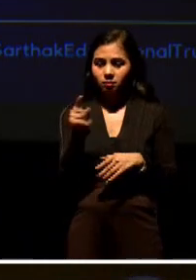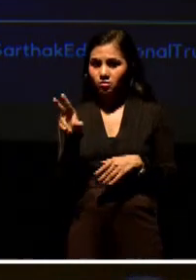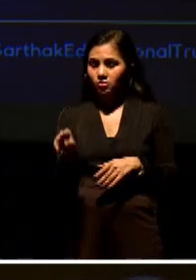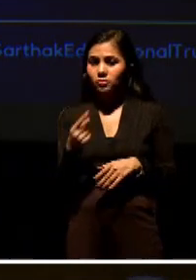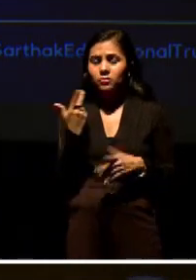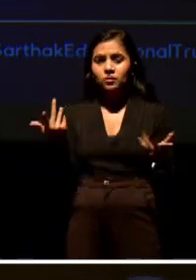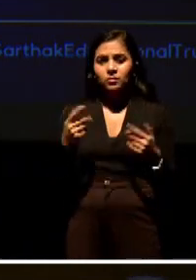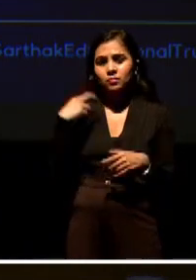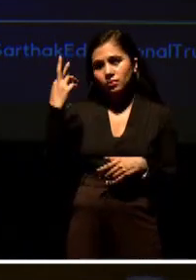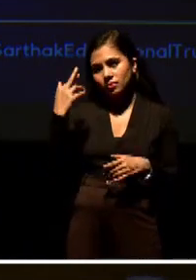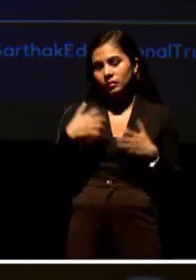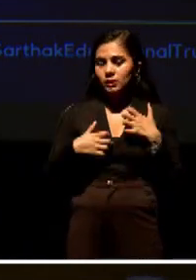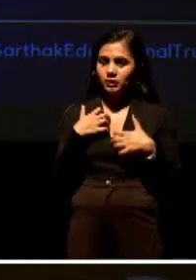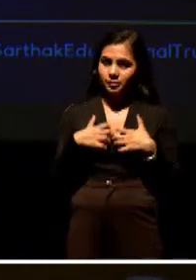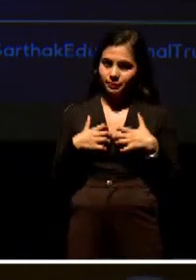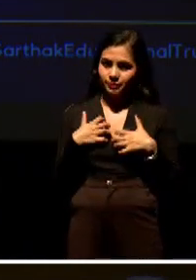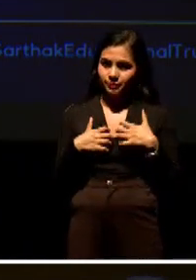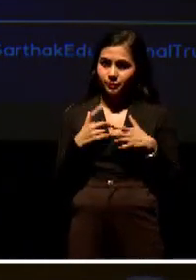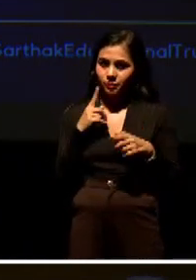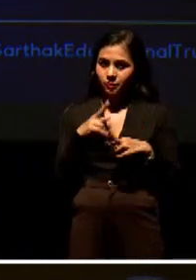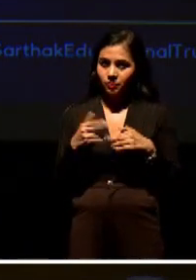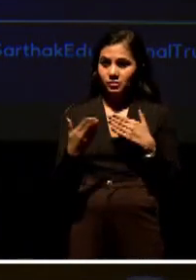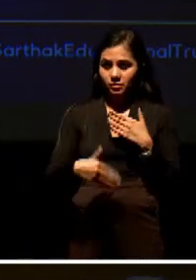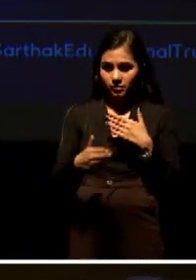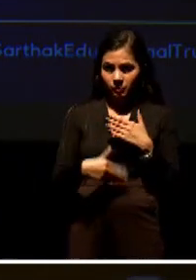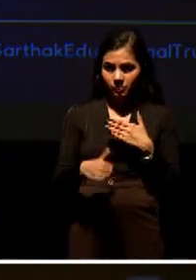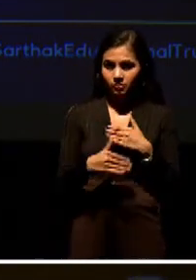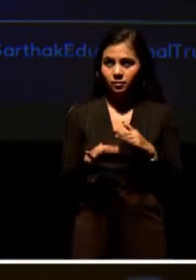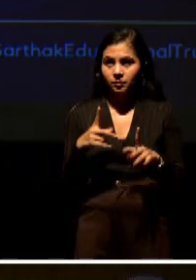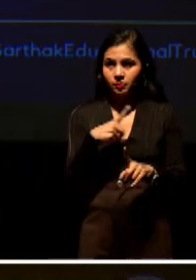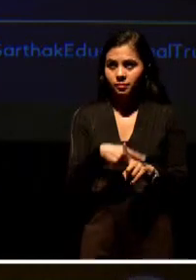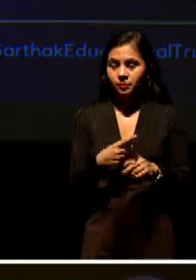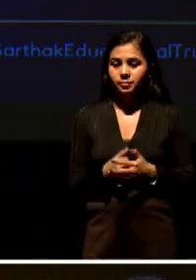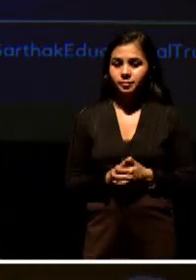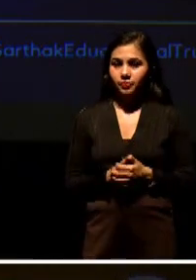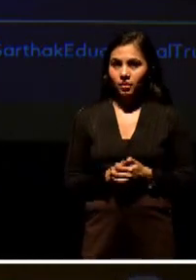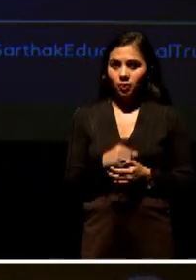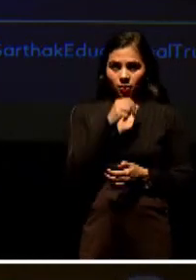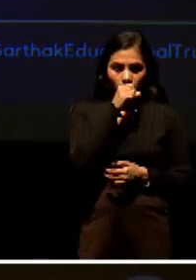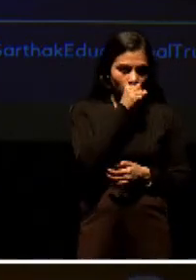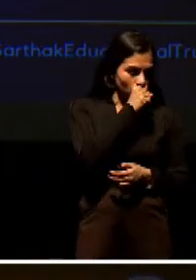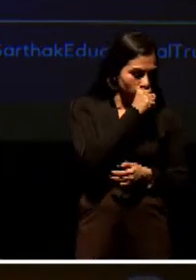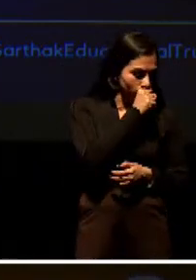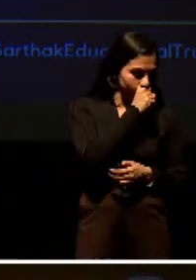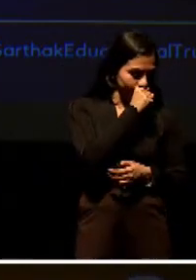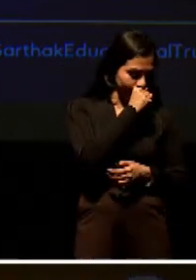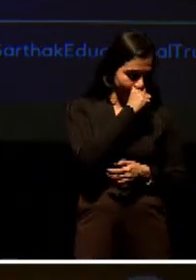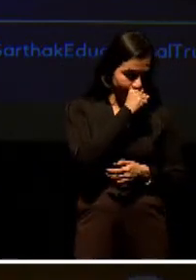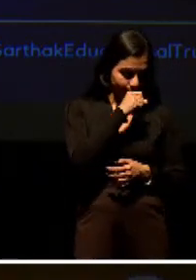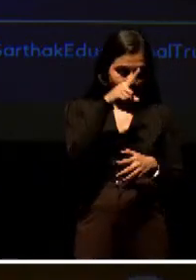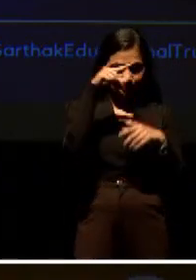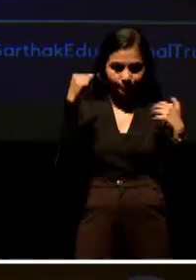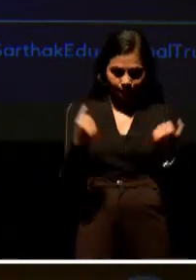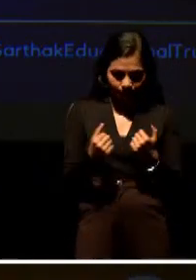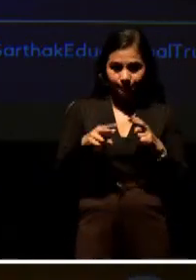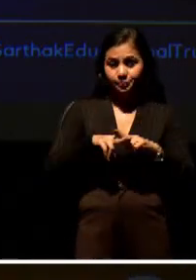is the interest, the continuity, and the dedication required for doing this work